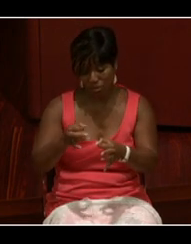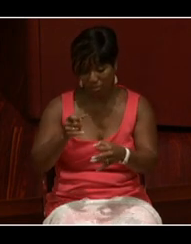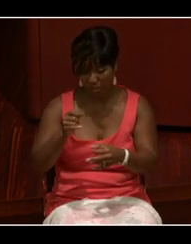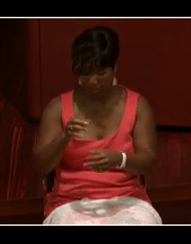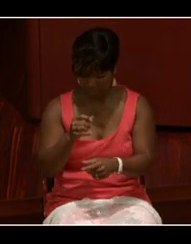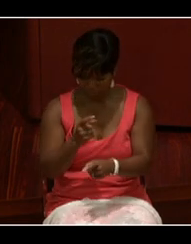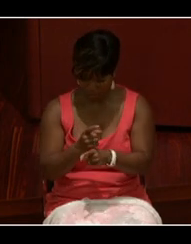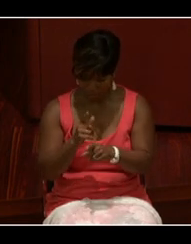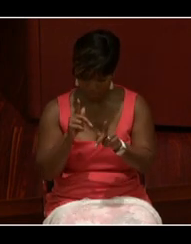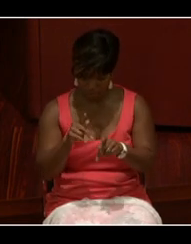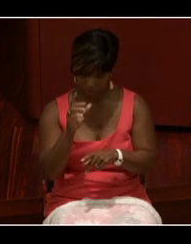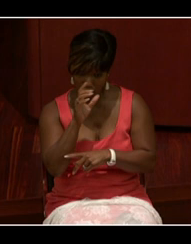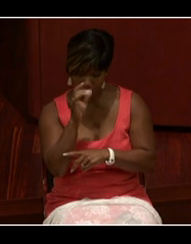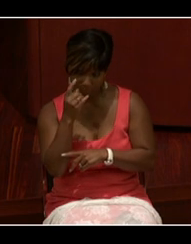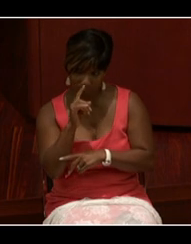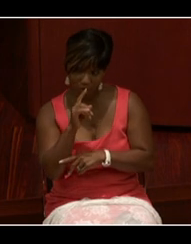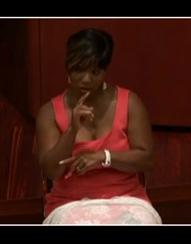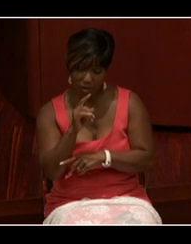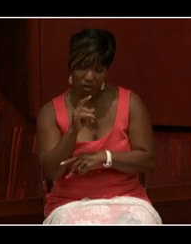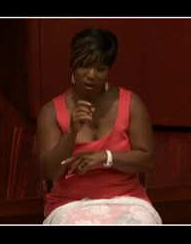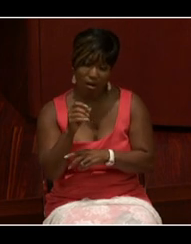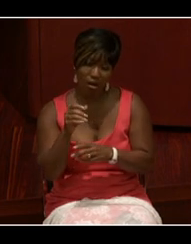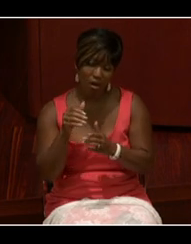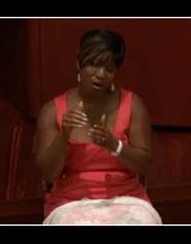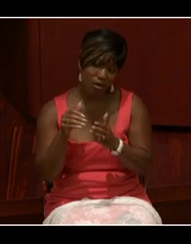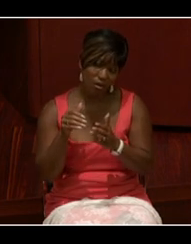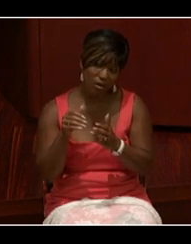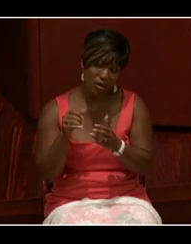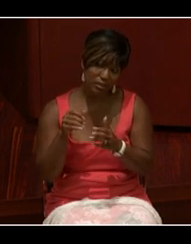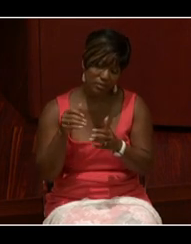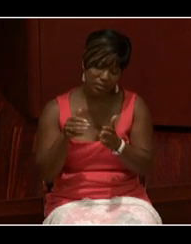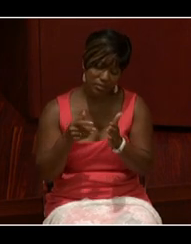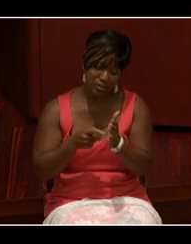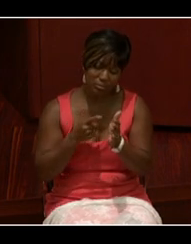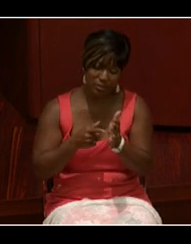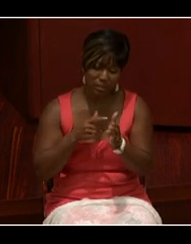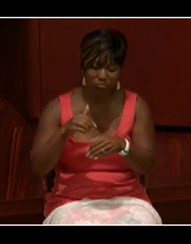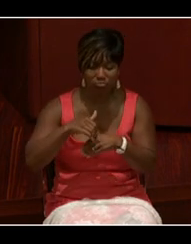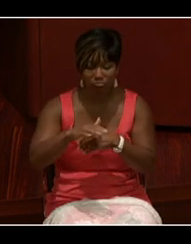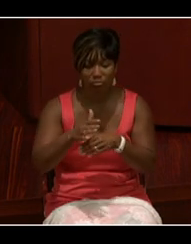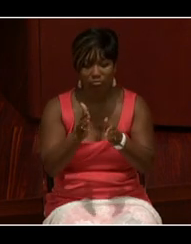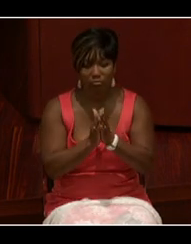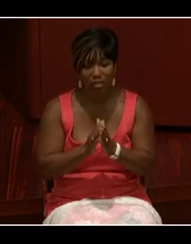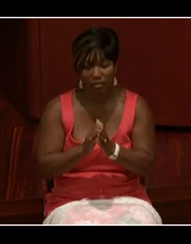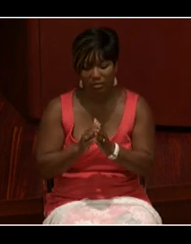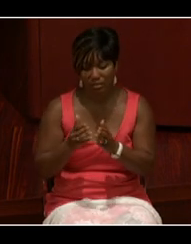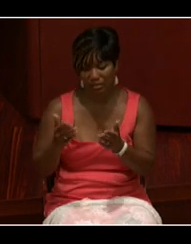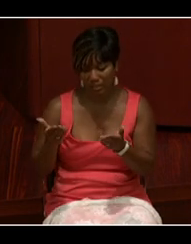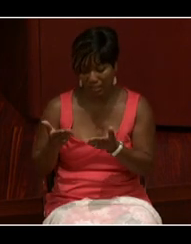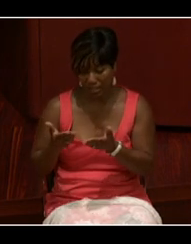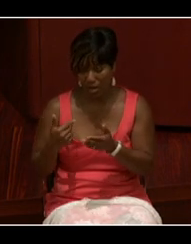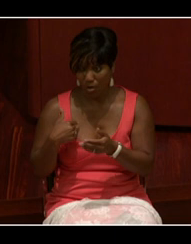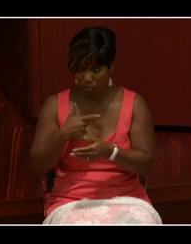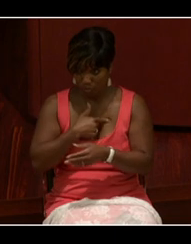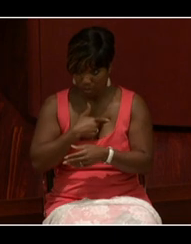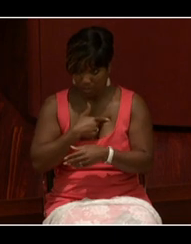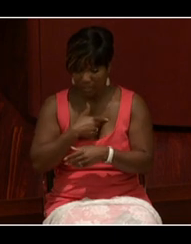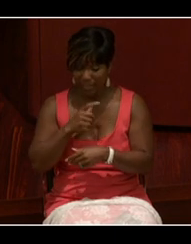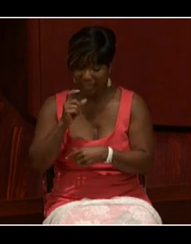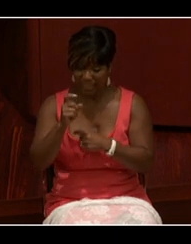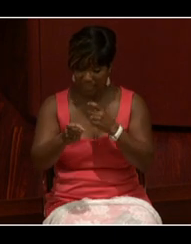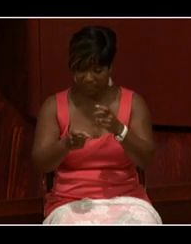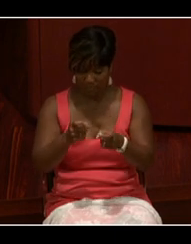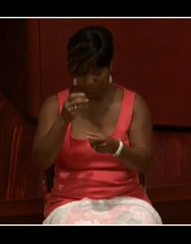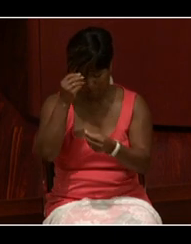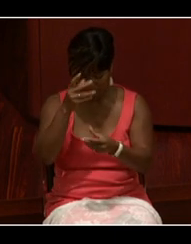person that you're looking for. Oftentimes, if you submit a request at an archives, we'll supply some of that information back to you whenever we